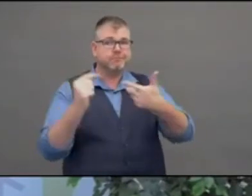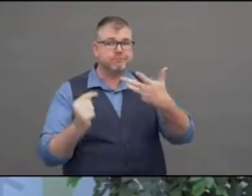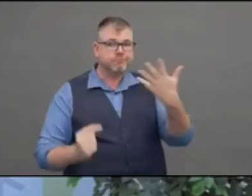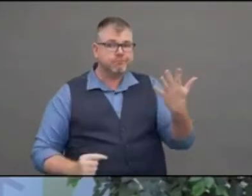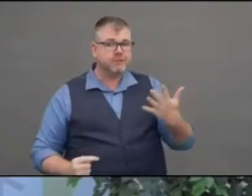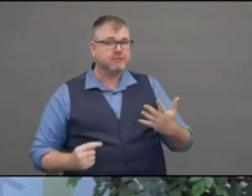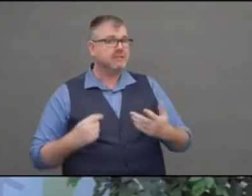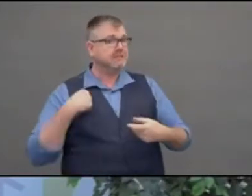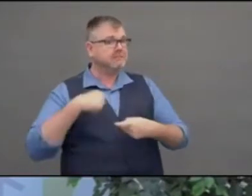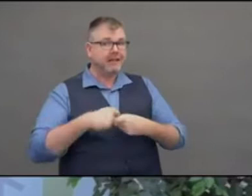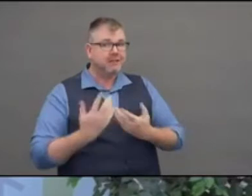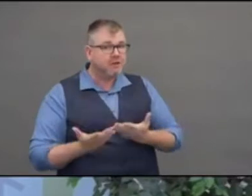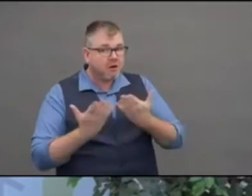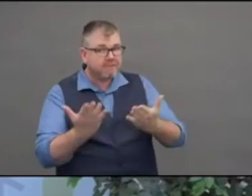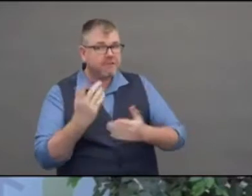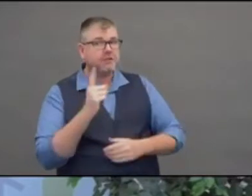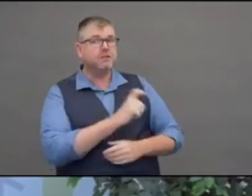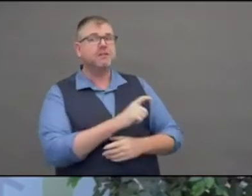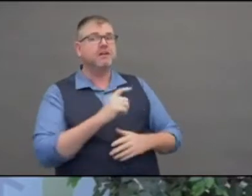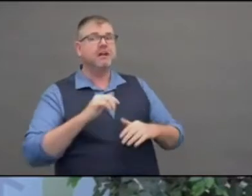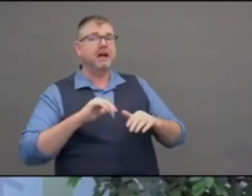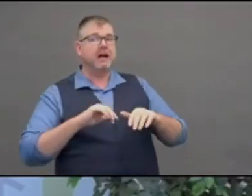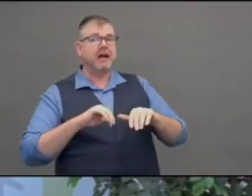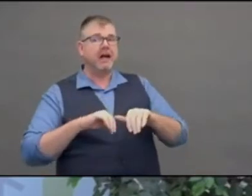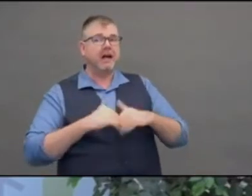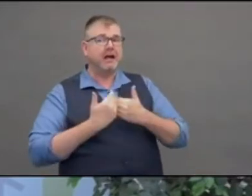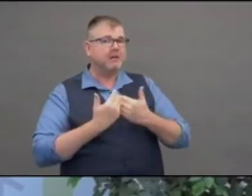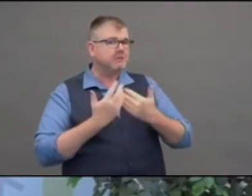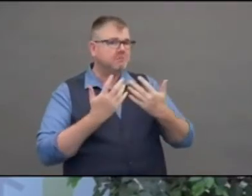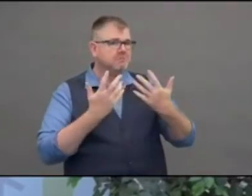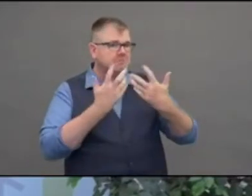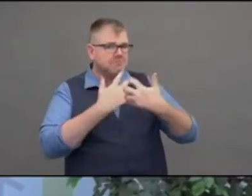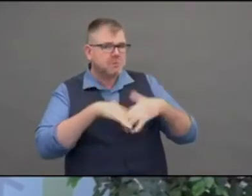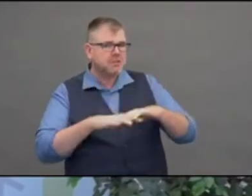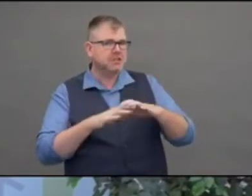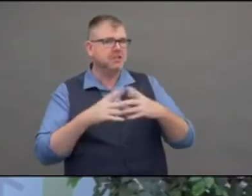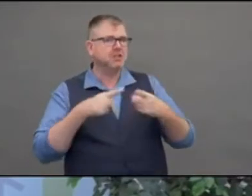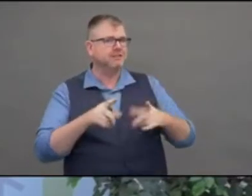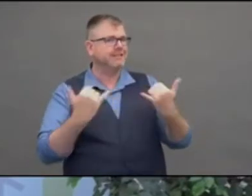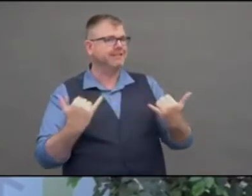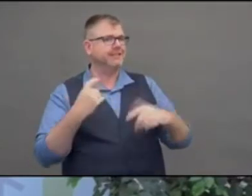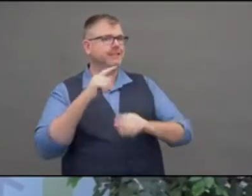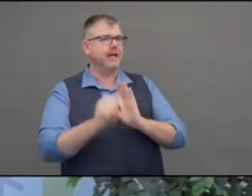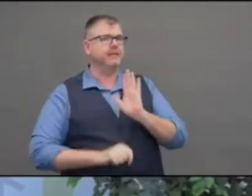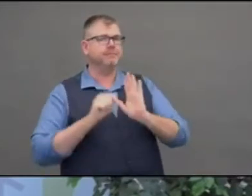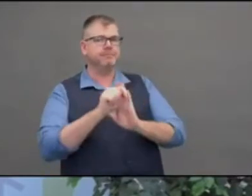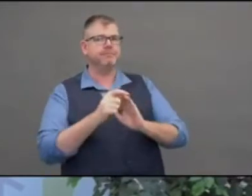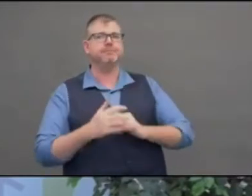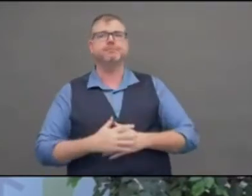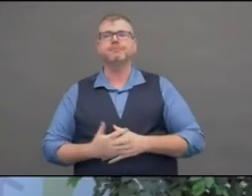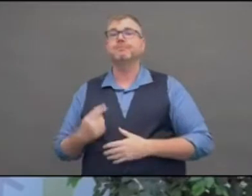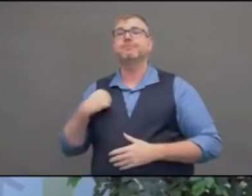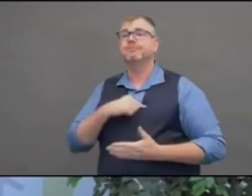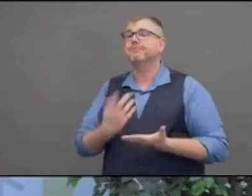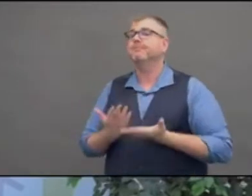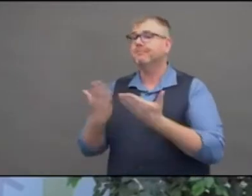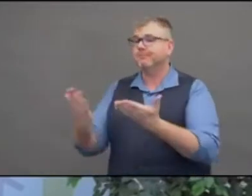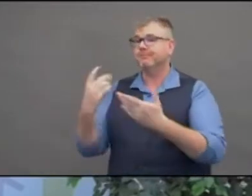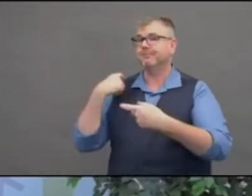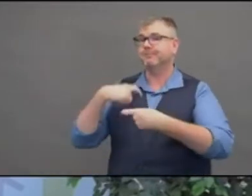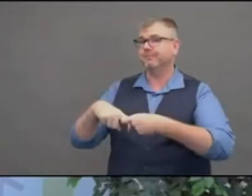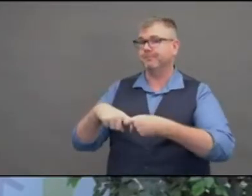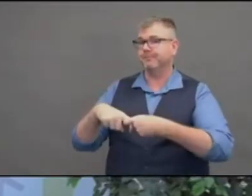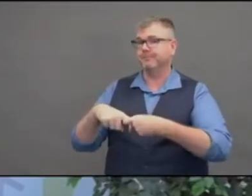it been functioning right now during COVID-19? Yes, we do offer it in Spanish. 90% of our clients are